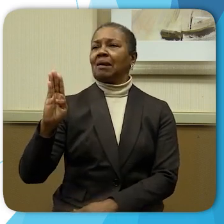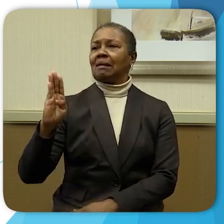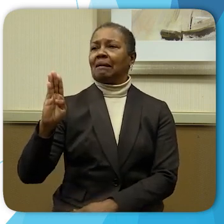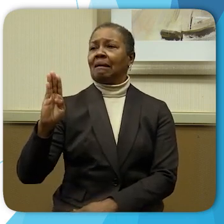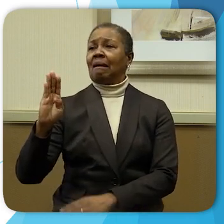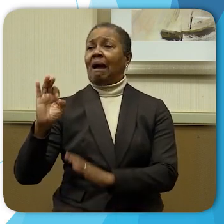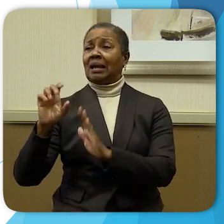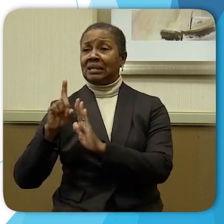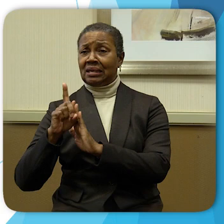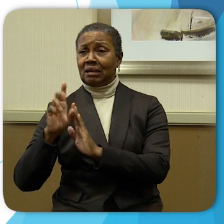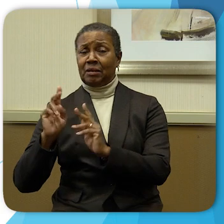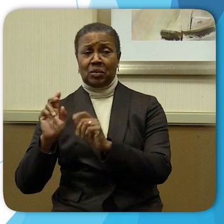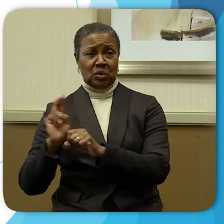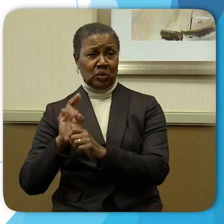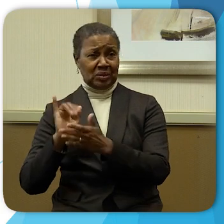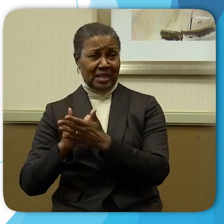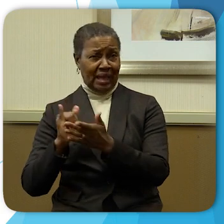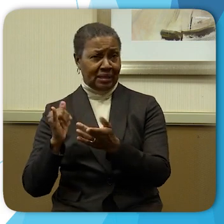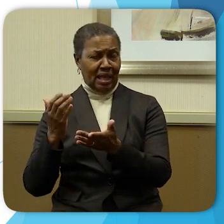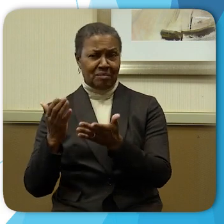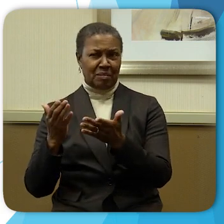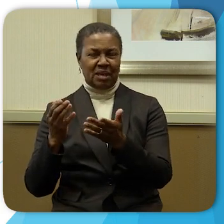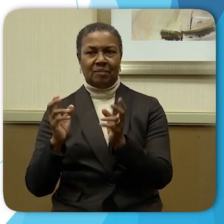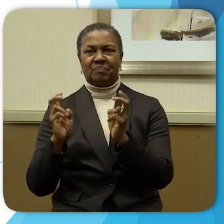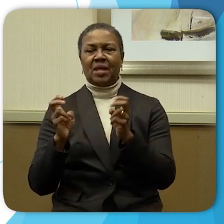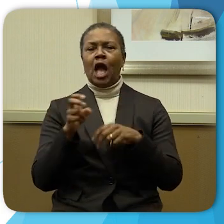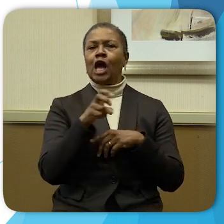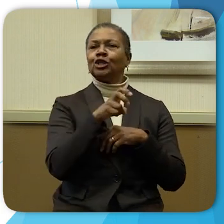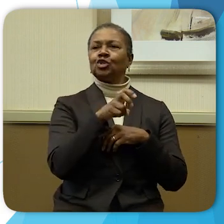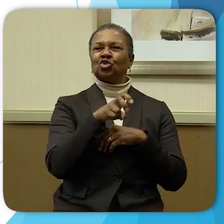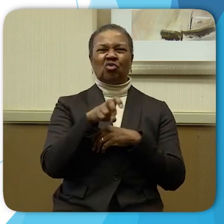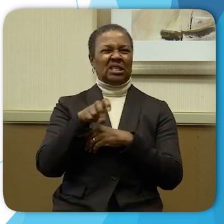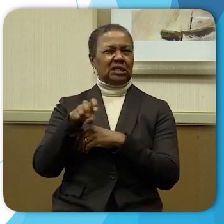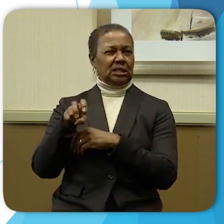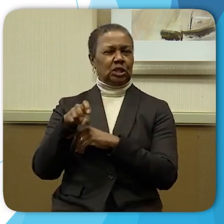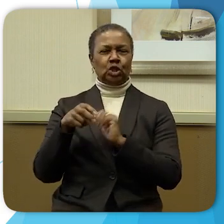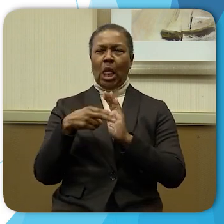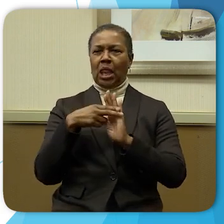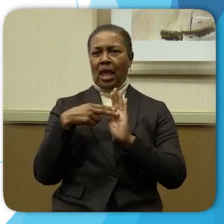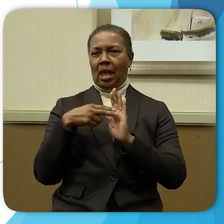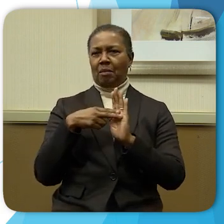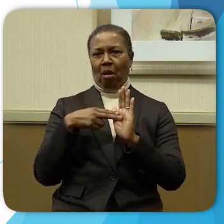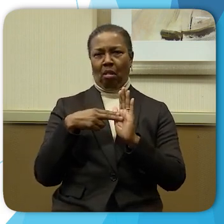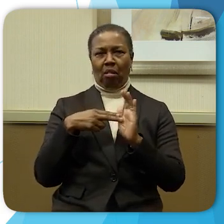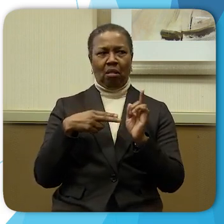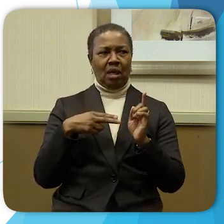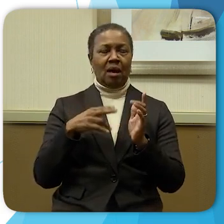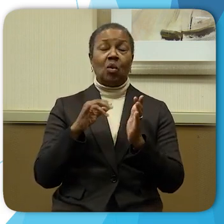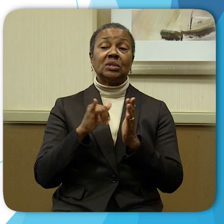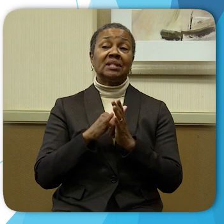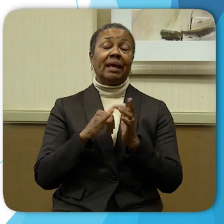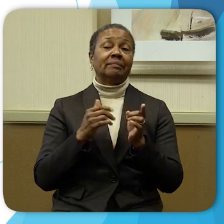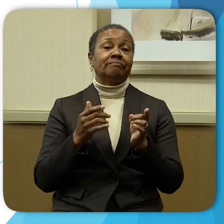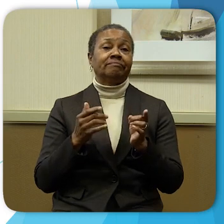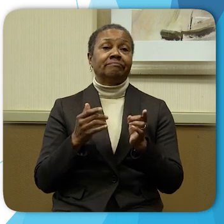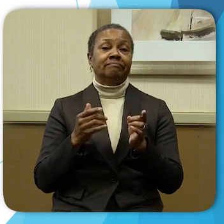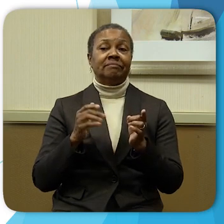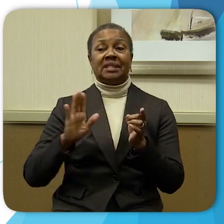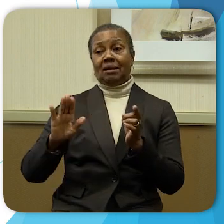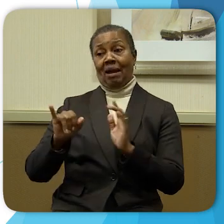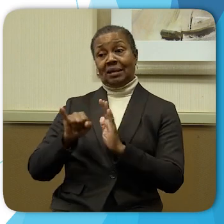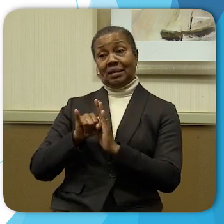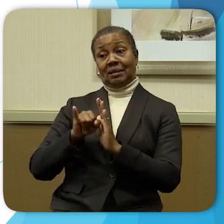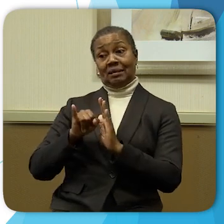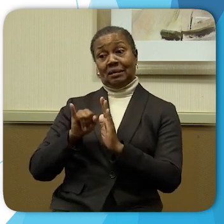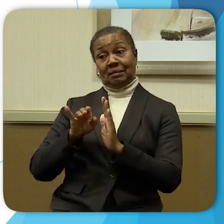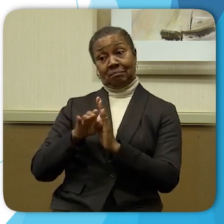sometimes people use as like maybe a transition label, or is this something that their identity will